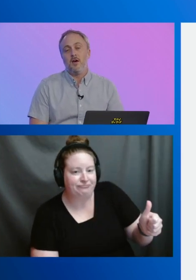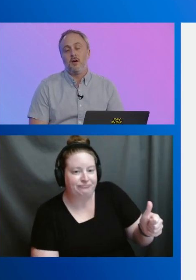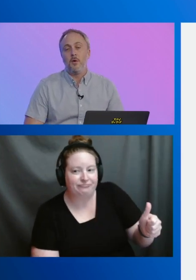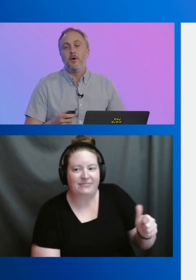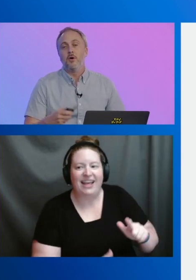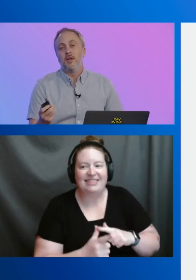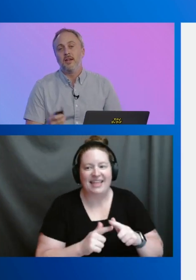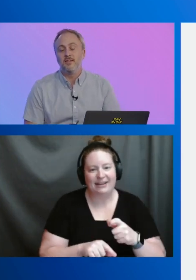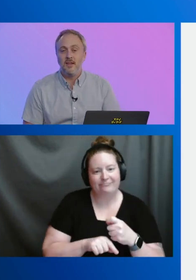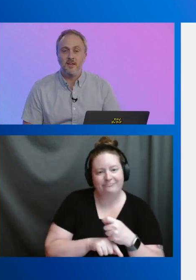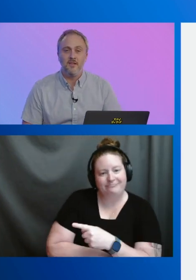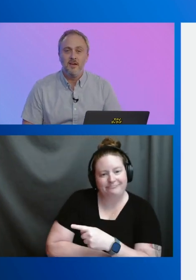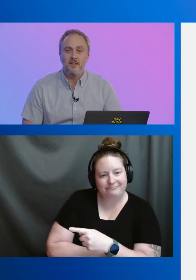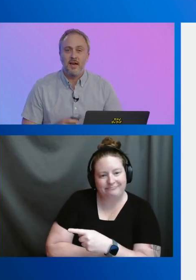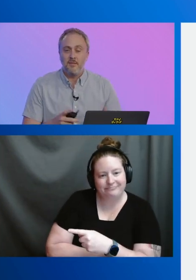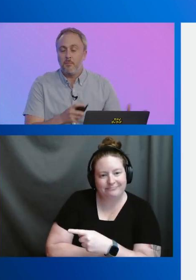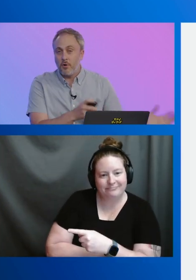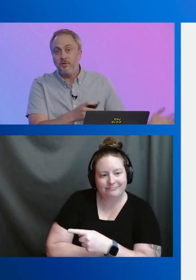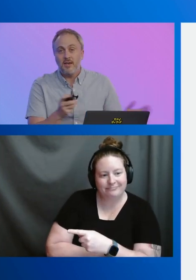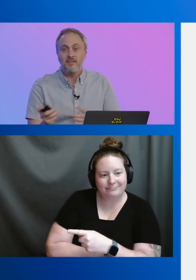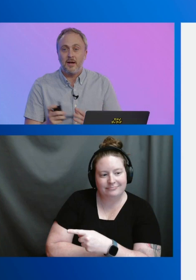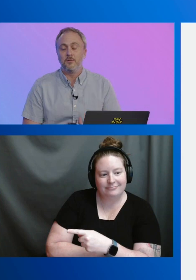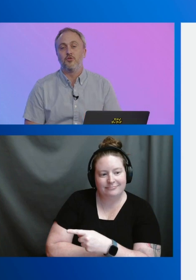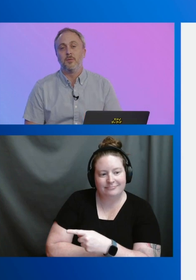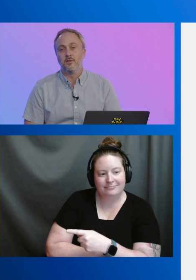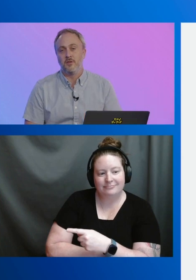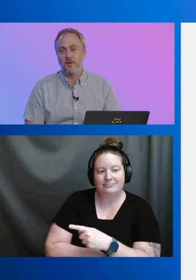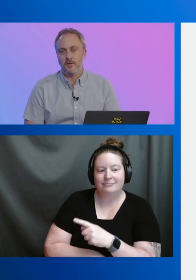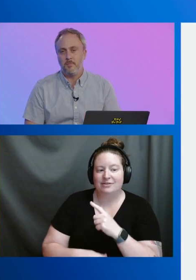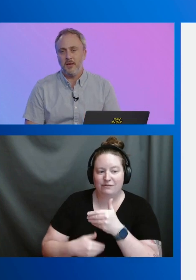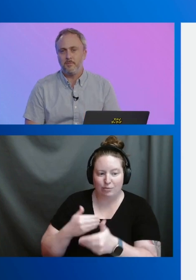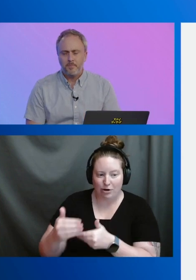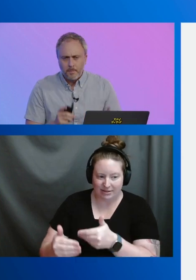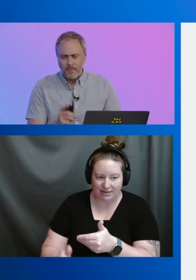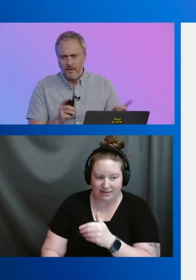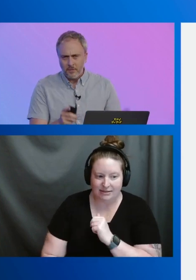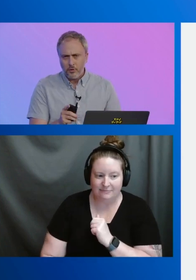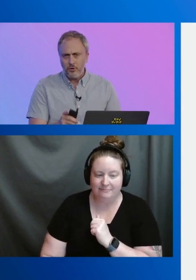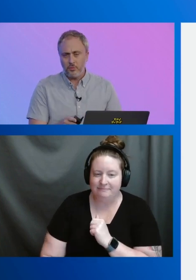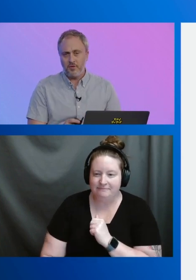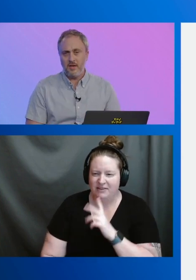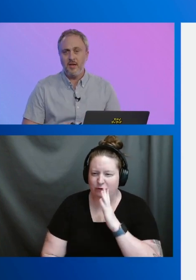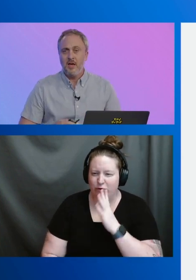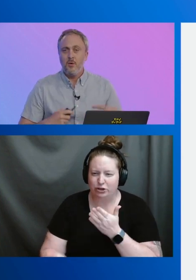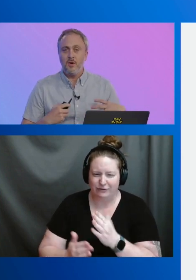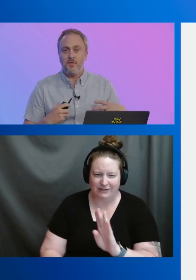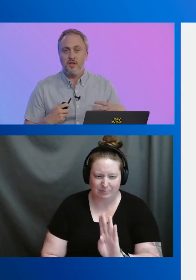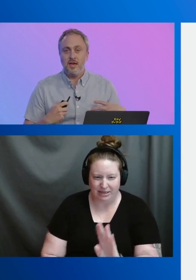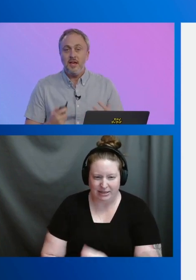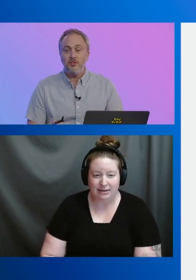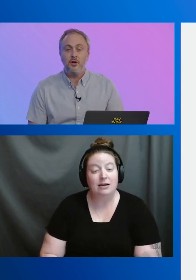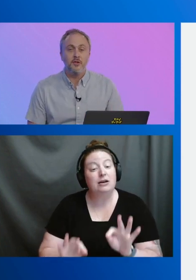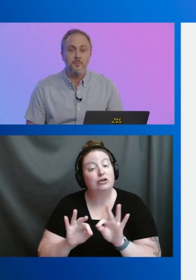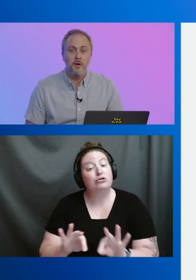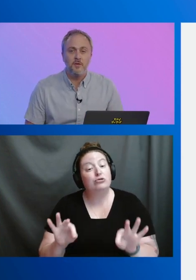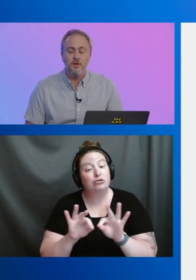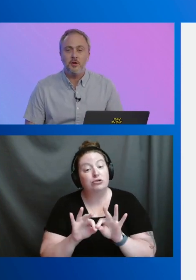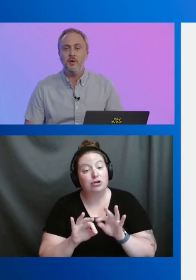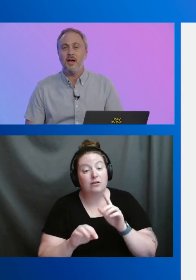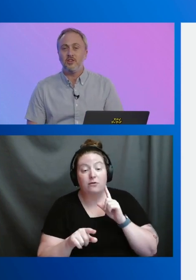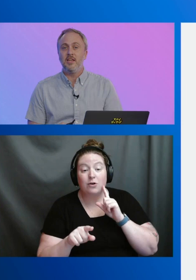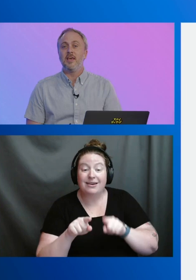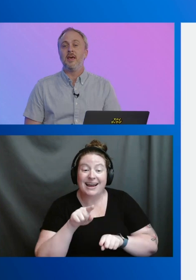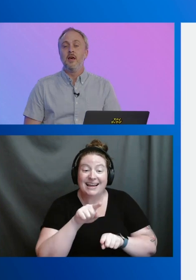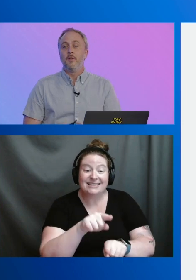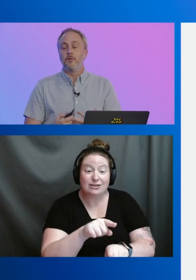then going on and sending that process downstream to service B. Now, the crucial thing with the asynchronous mode is that you